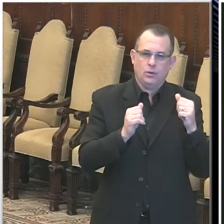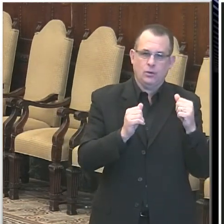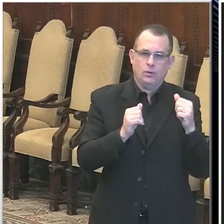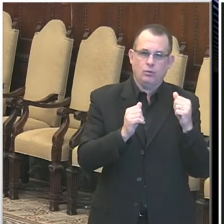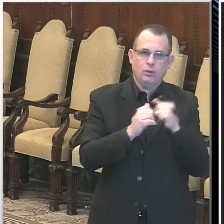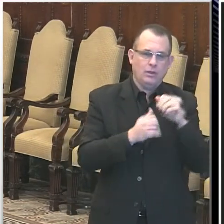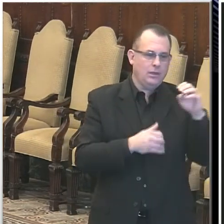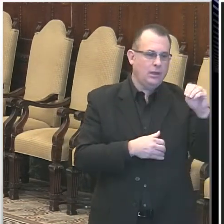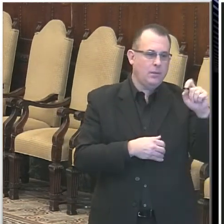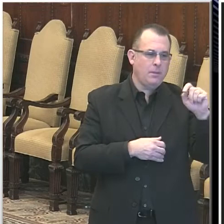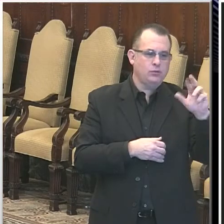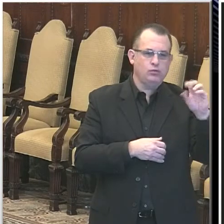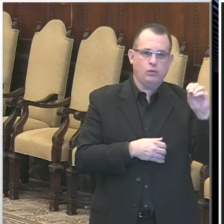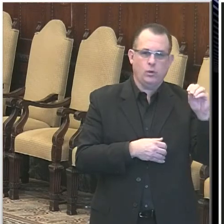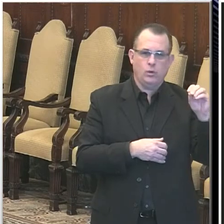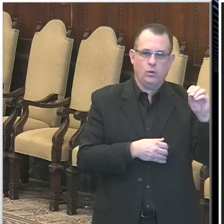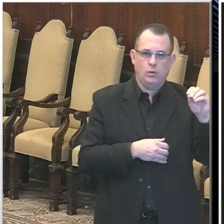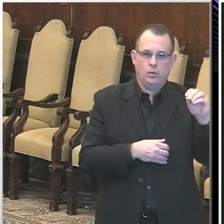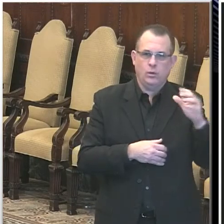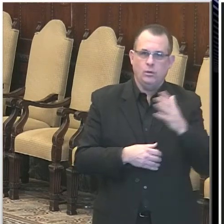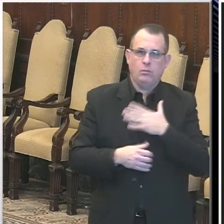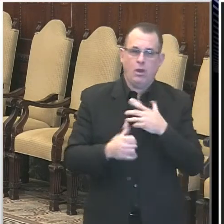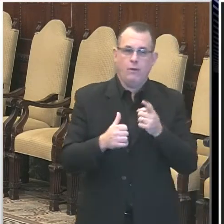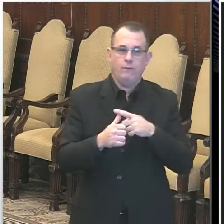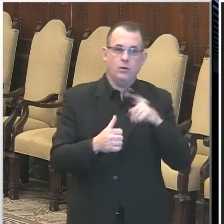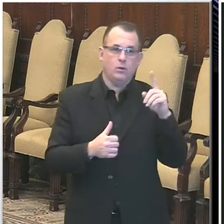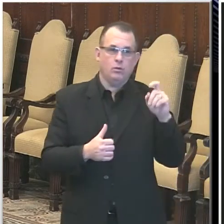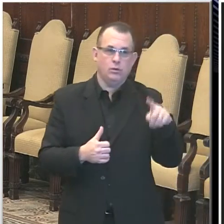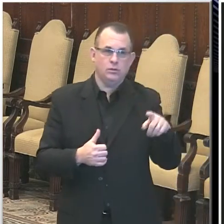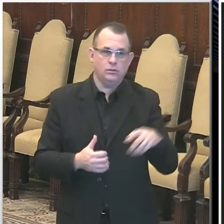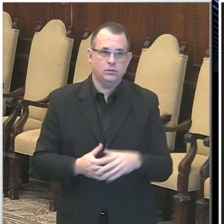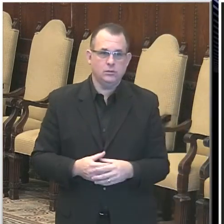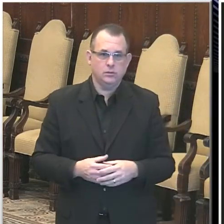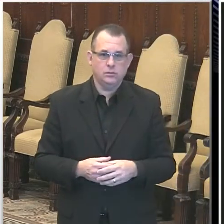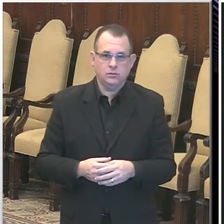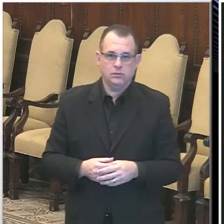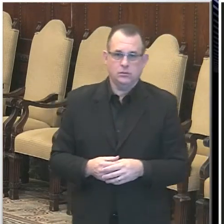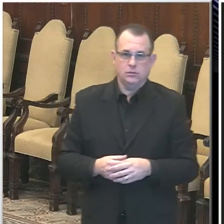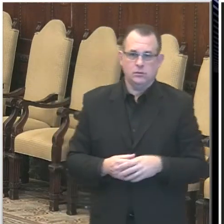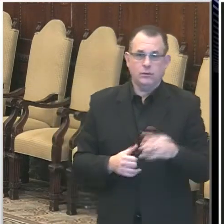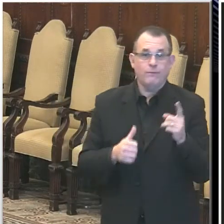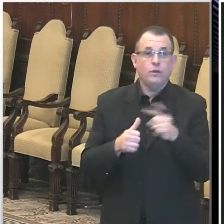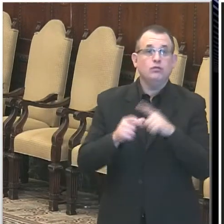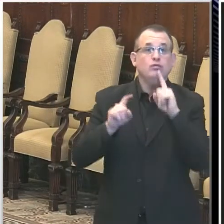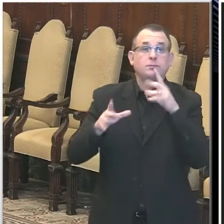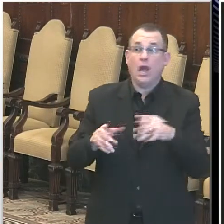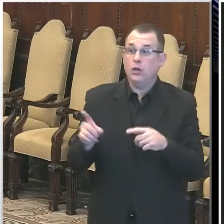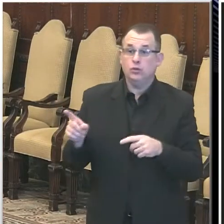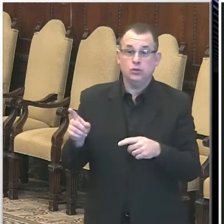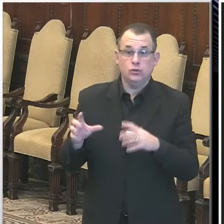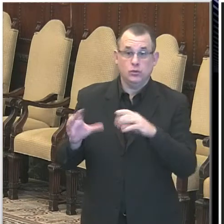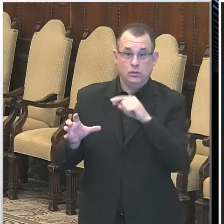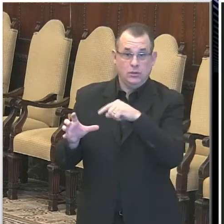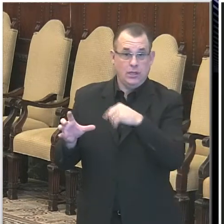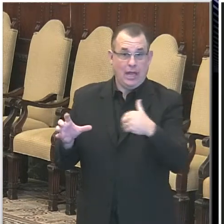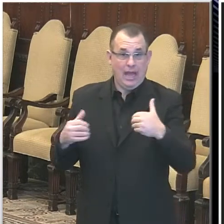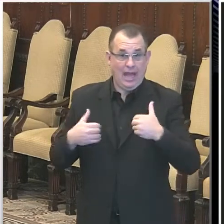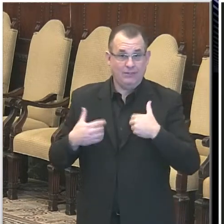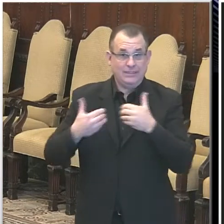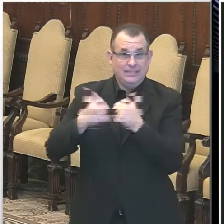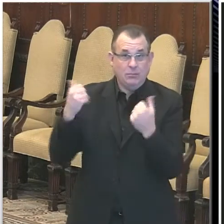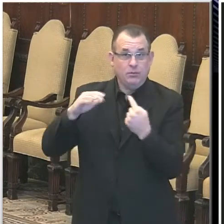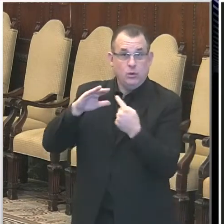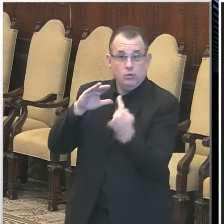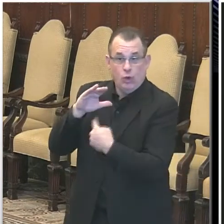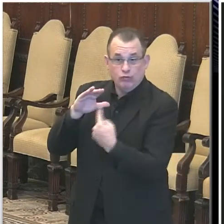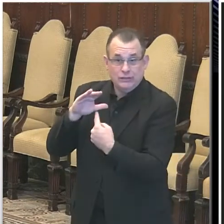My first question was, why do first responders need a separate quarantine space? It seems like a lot of people are quarantining at home.